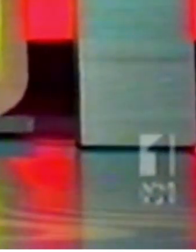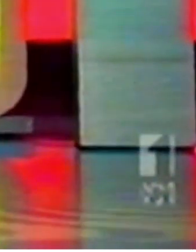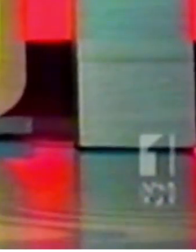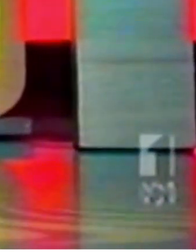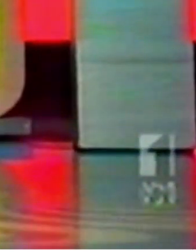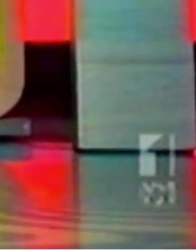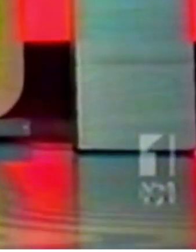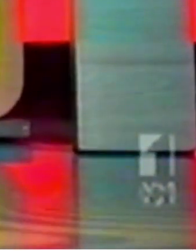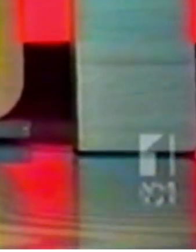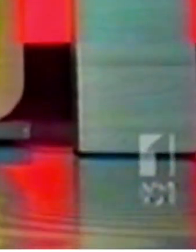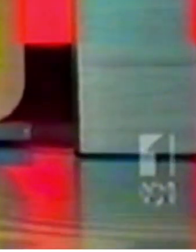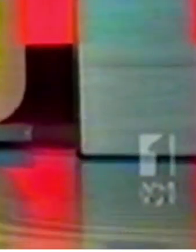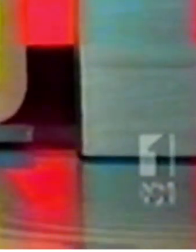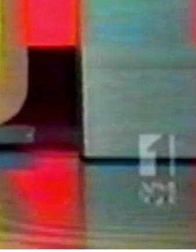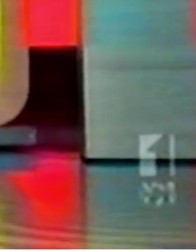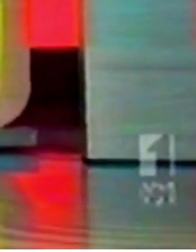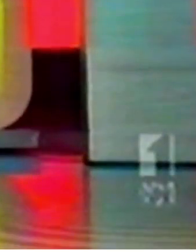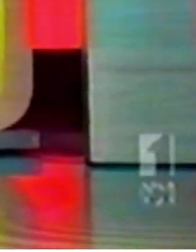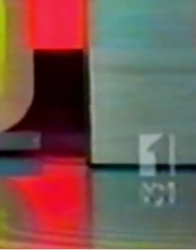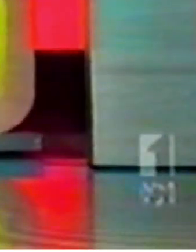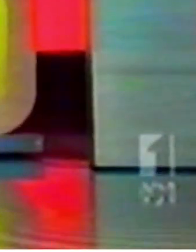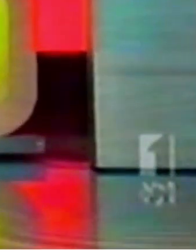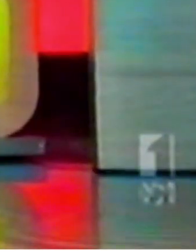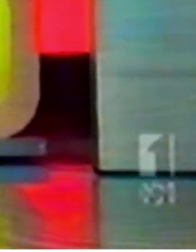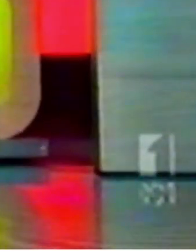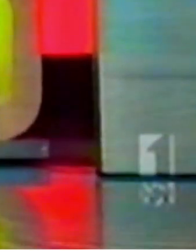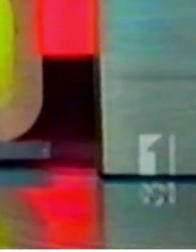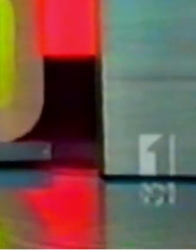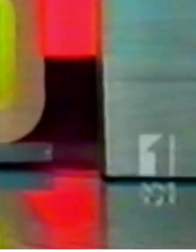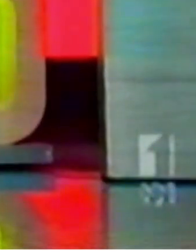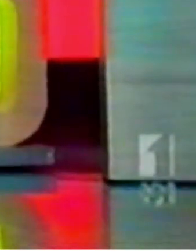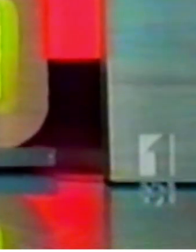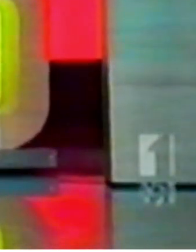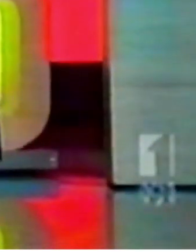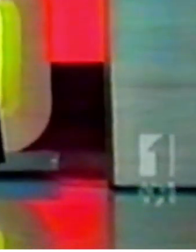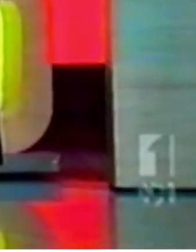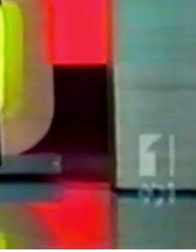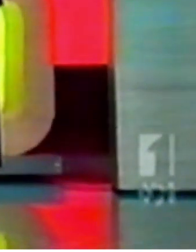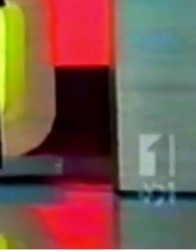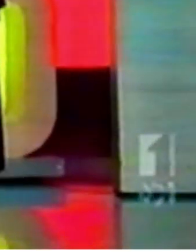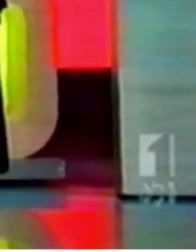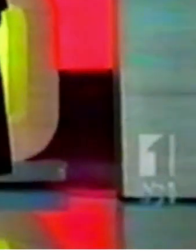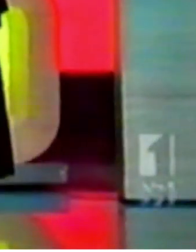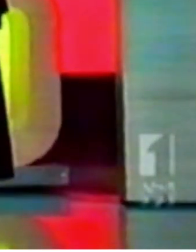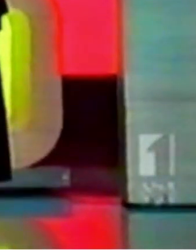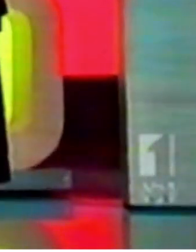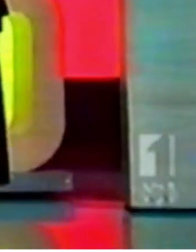Welcome. That's all the sign I know. So I'll hand over to our sign language interpreter, Jemina Napier. Please